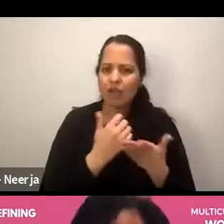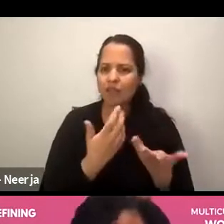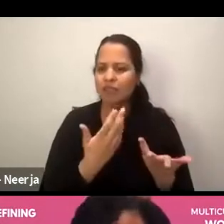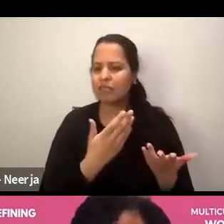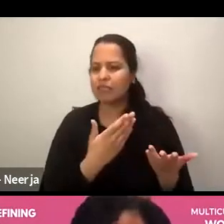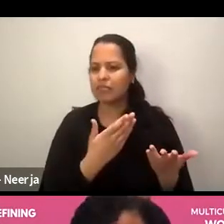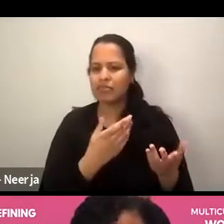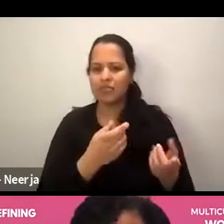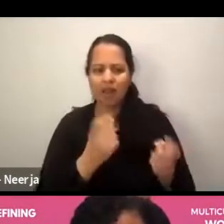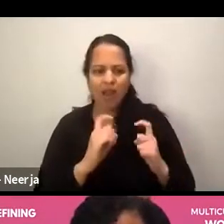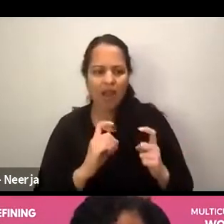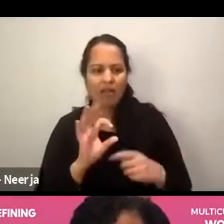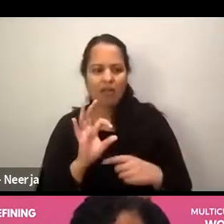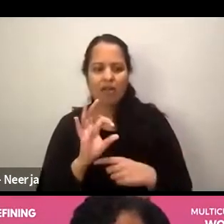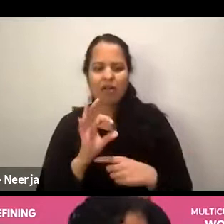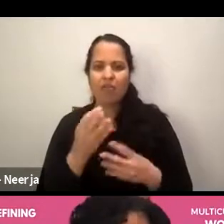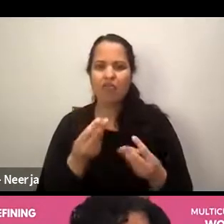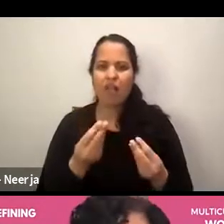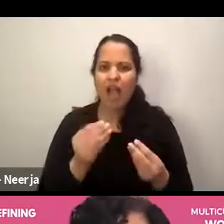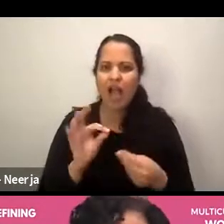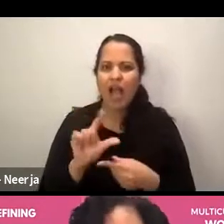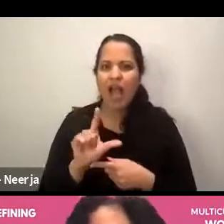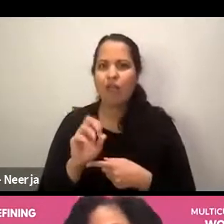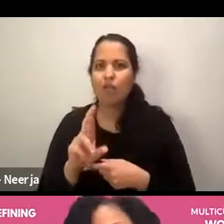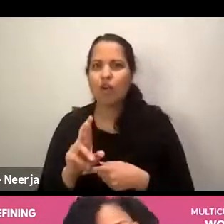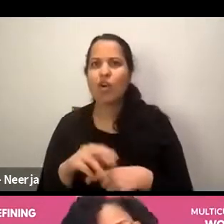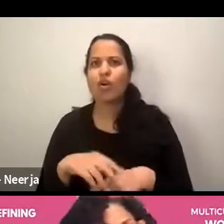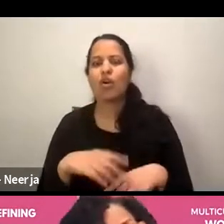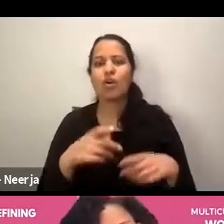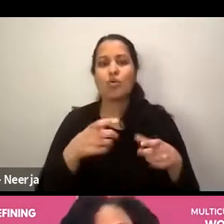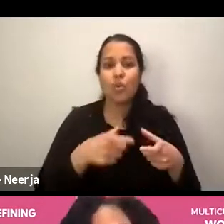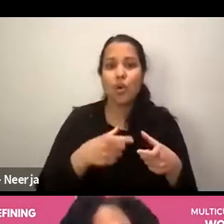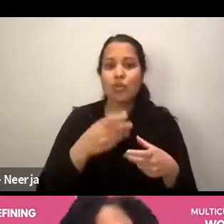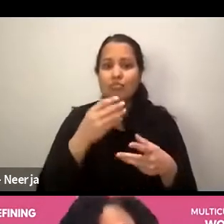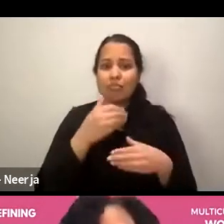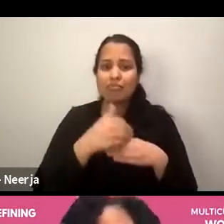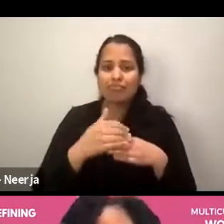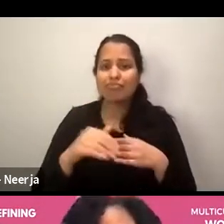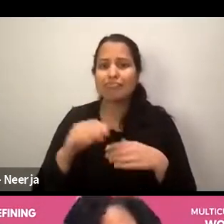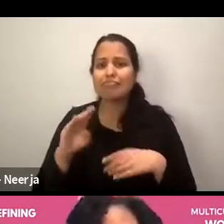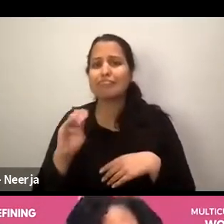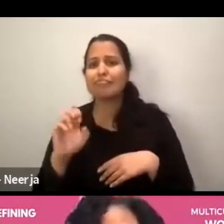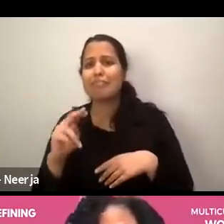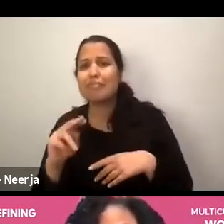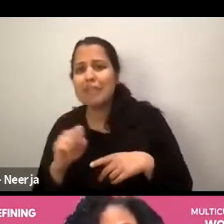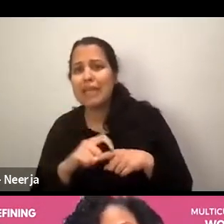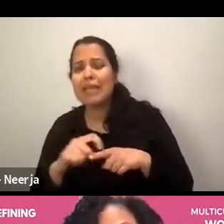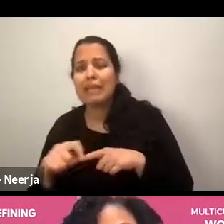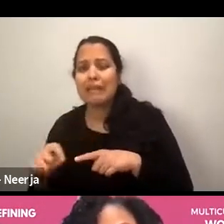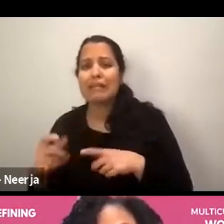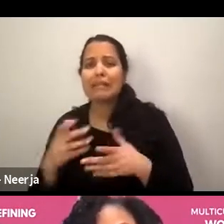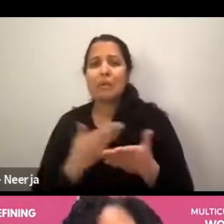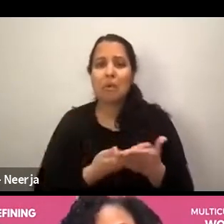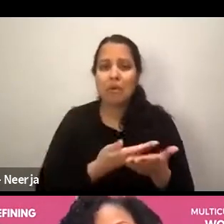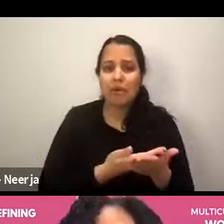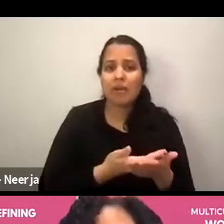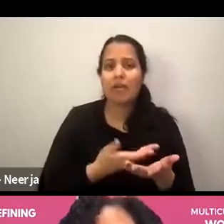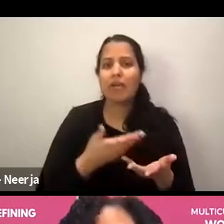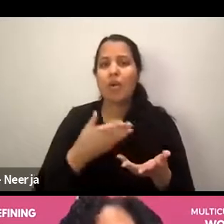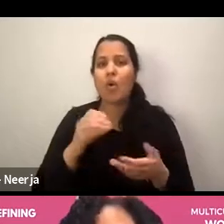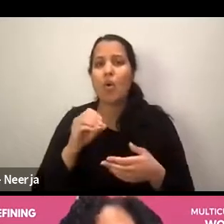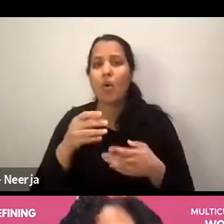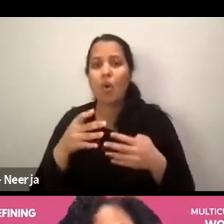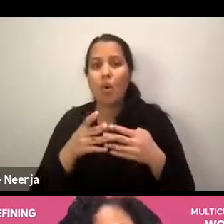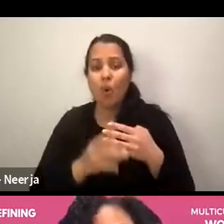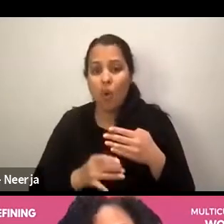flour, tortillas, and beans and cooking oil, because the decision that she had to make that